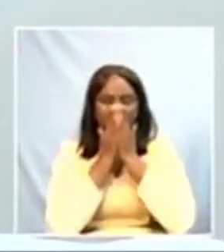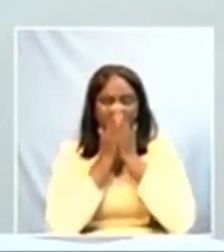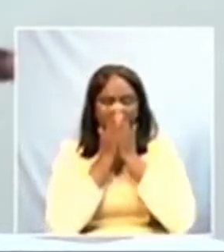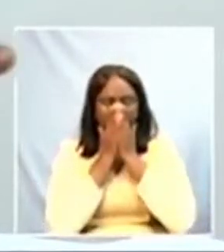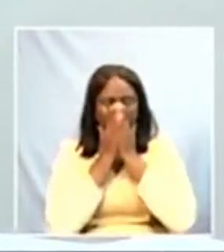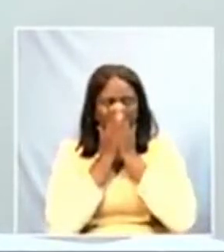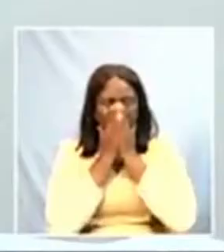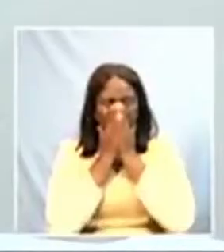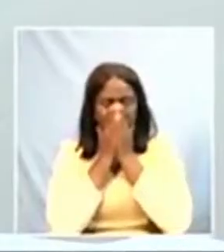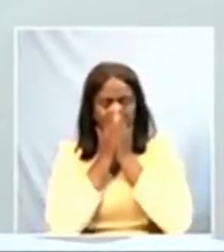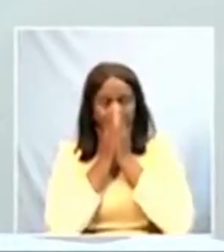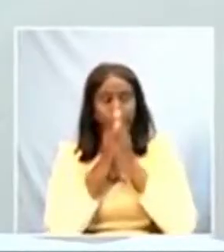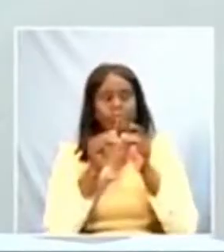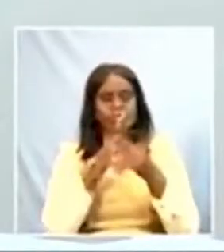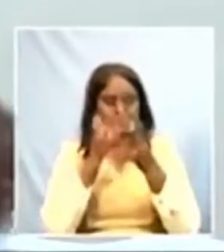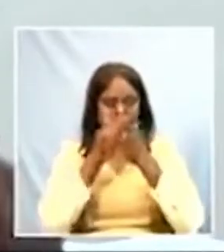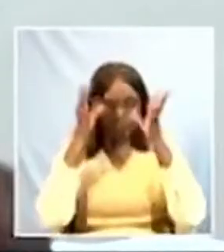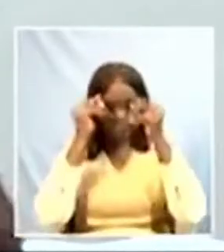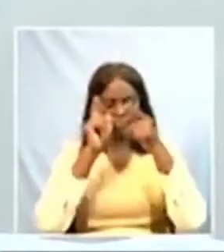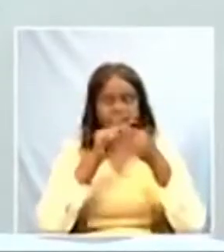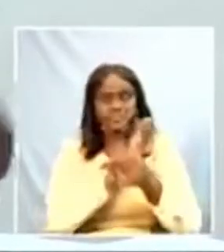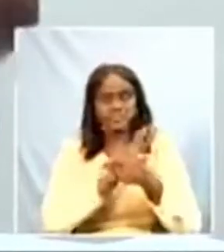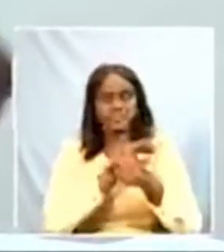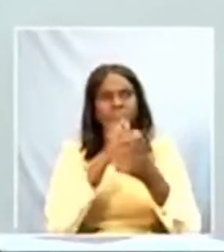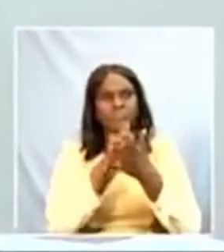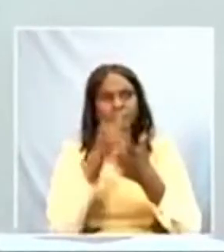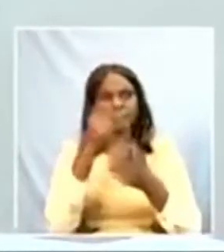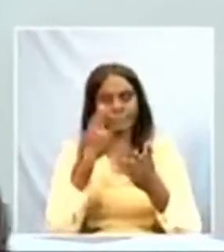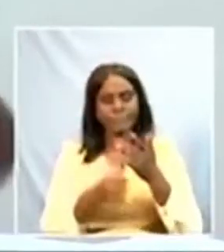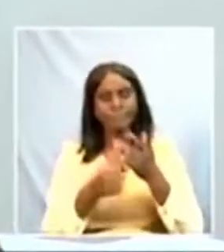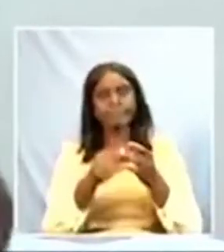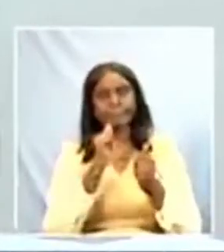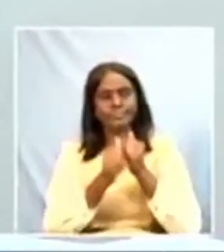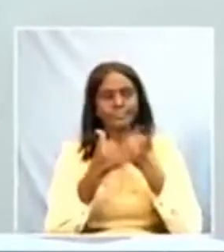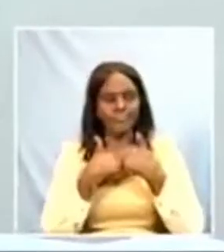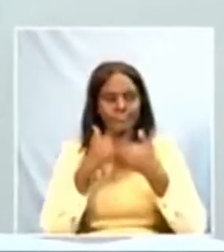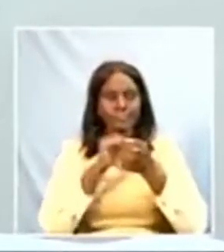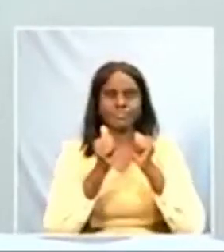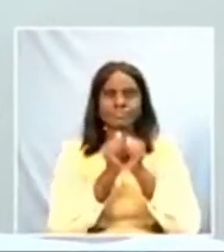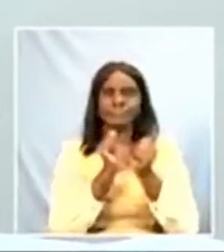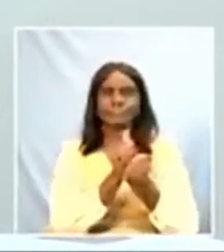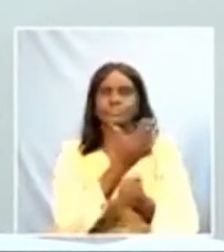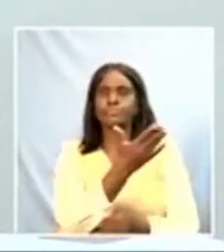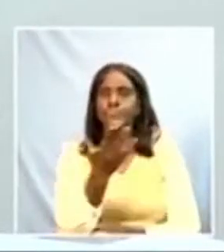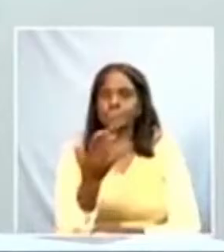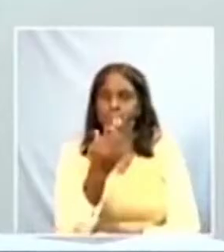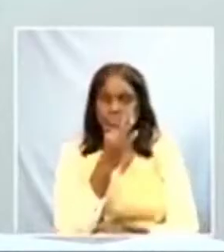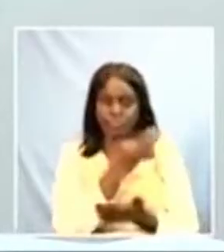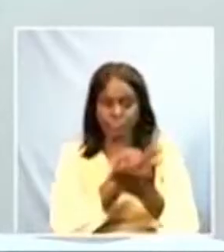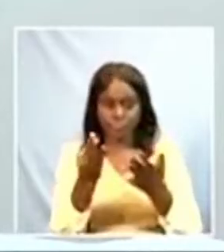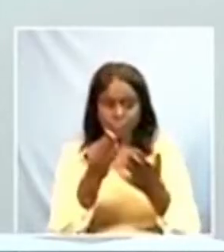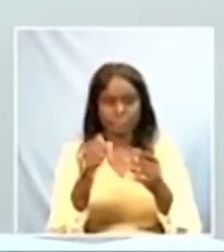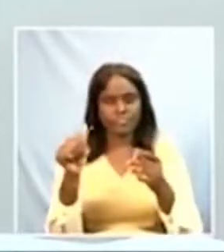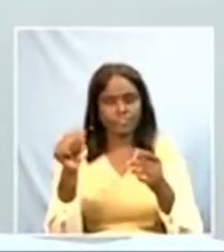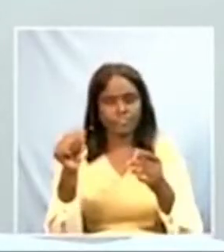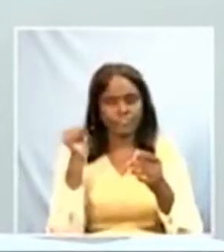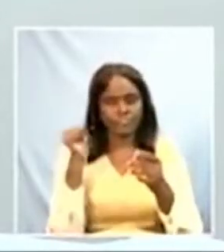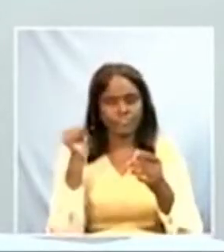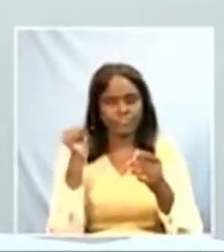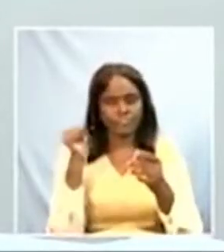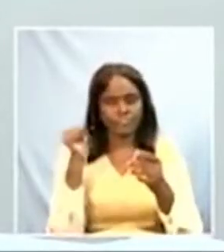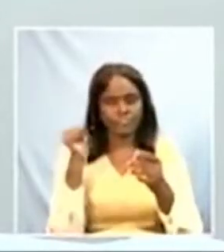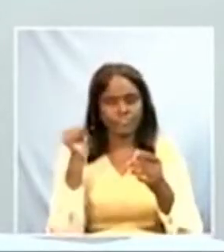All of you are competent, but the behavior is the one which is affecting these things. You fail and you refuse to do the correct